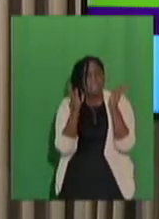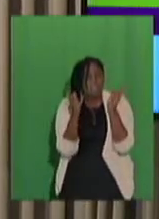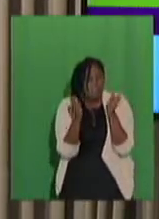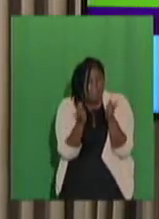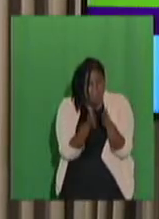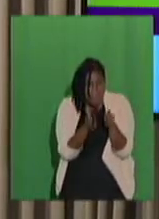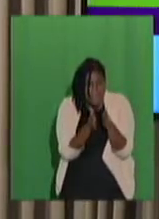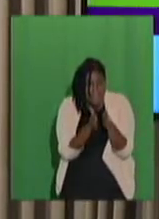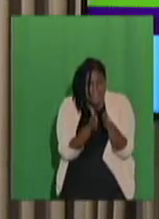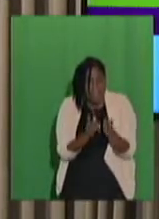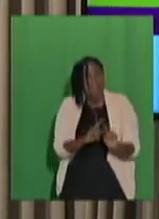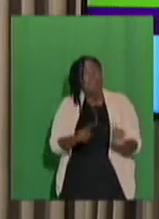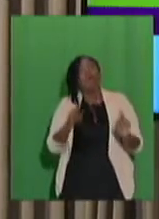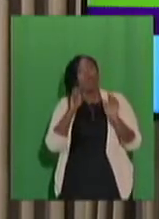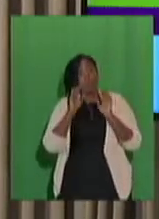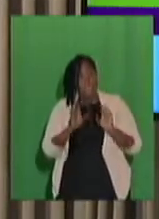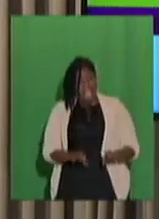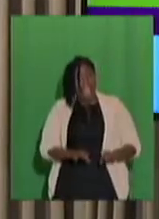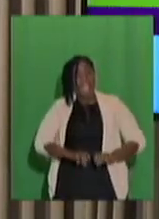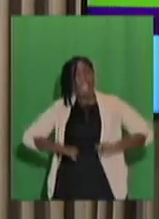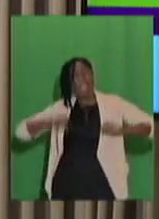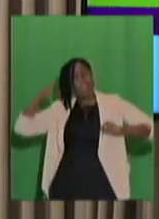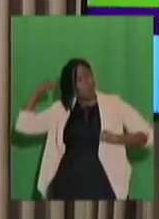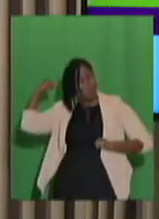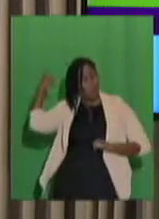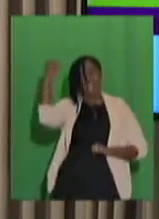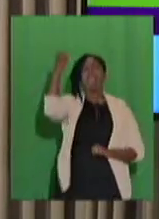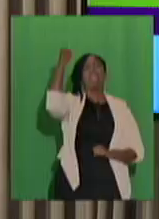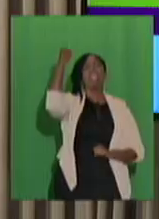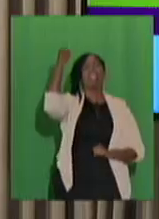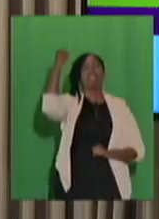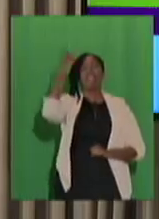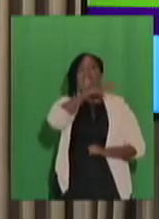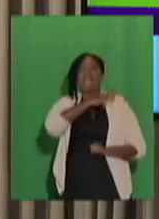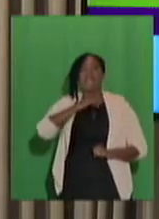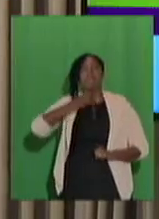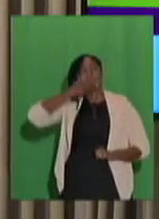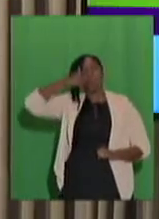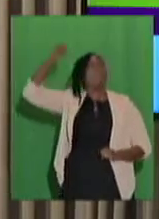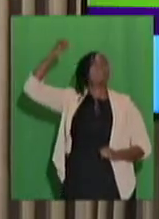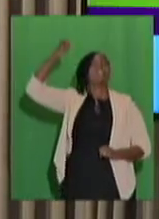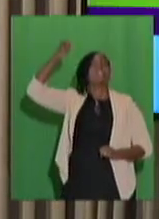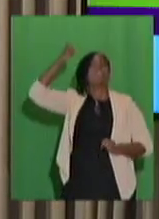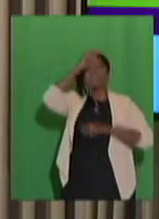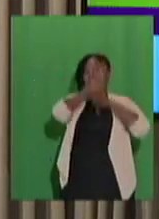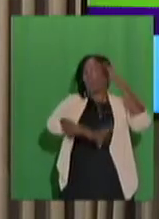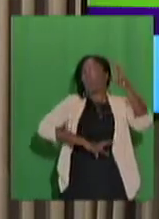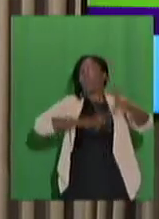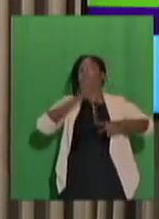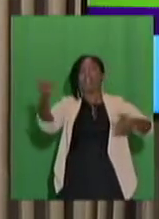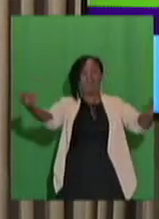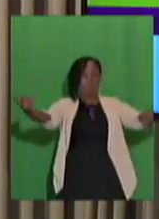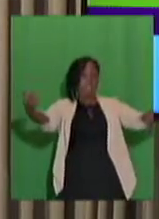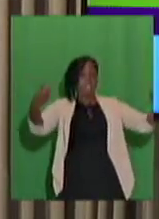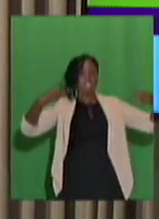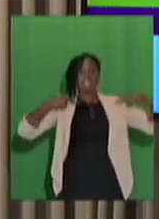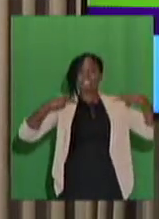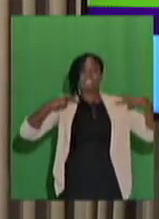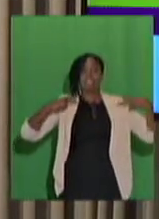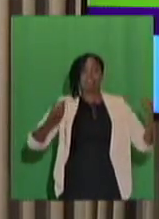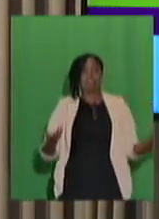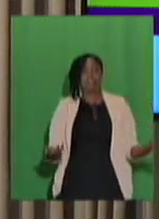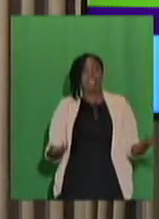could emerge victors and be a beacon for the entire world to see. I urge you, stay